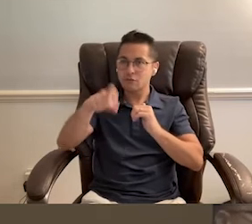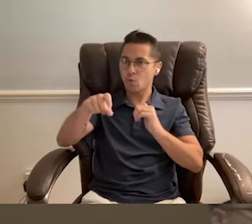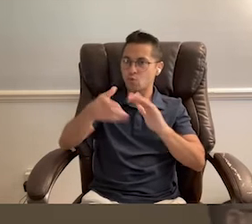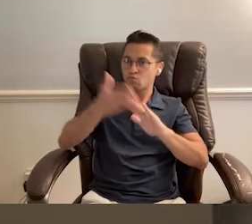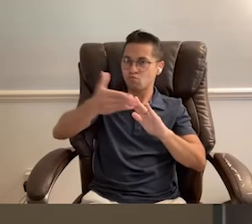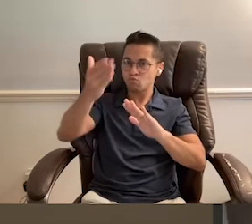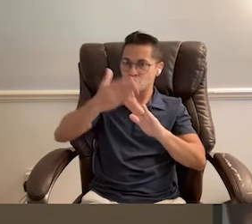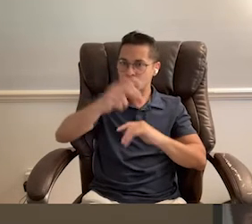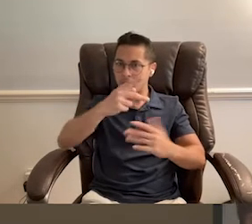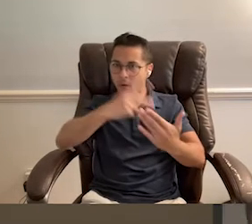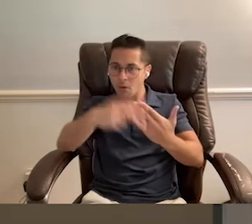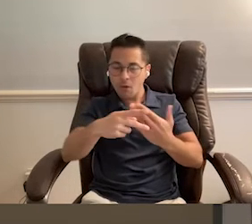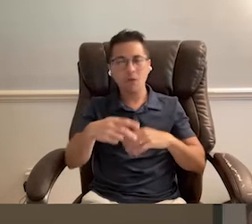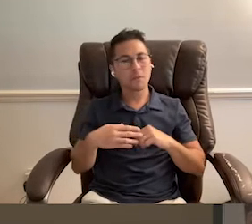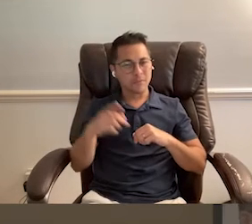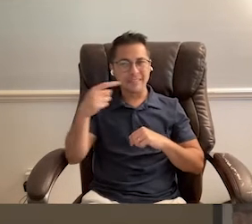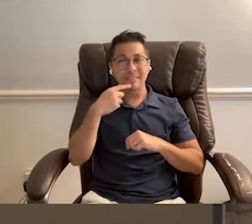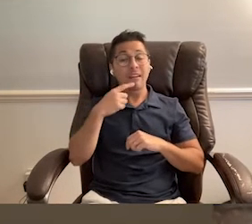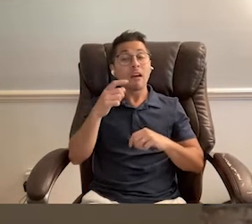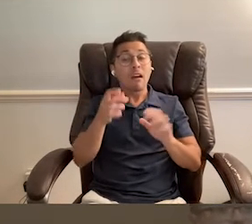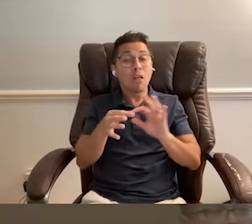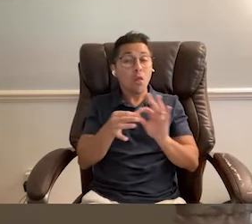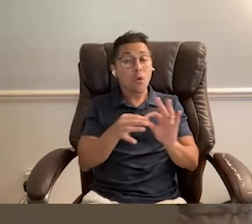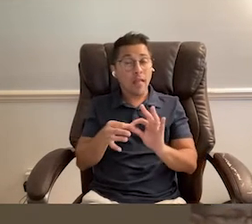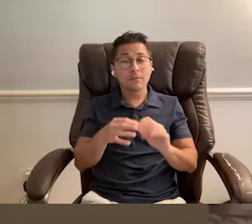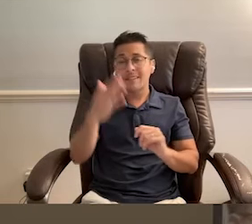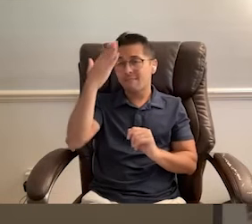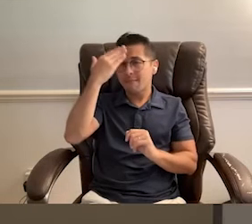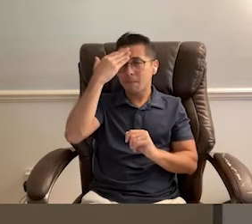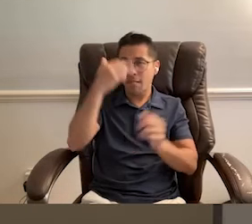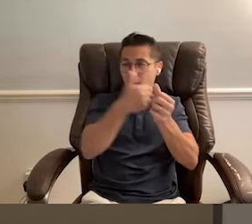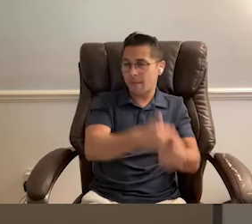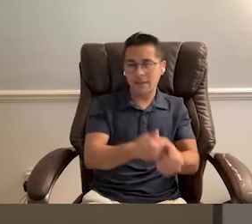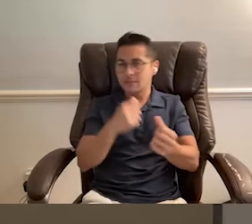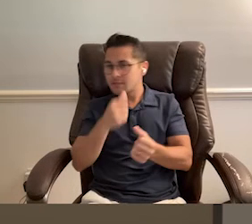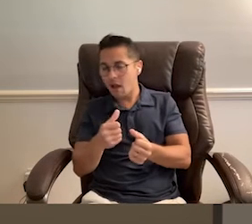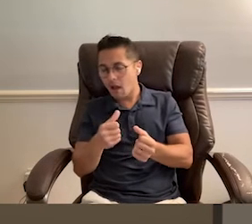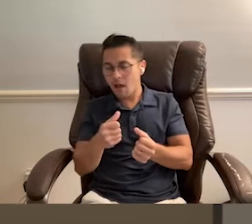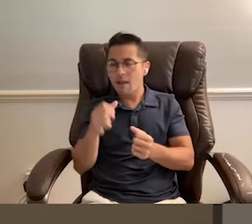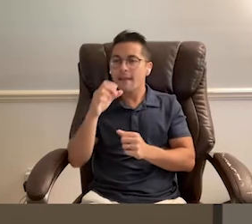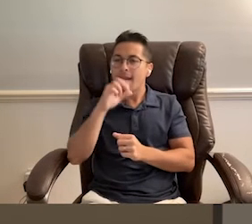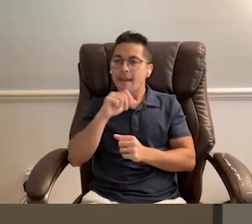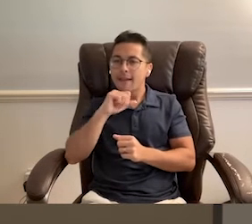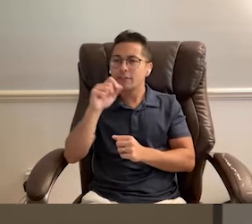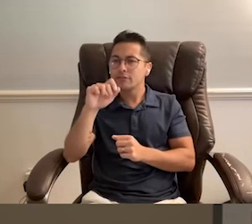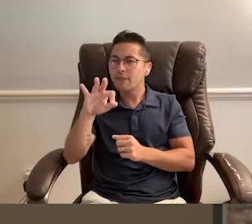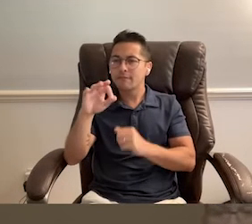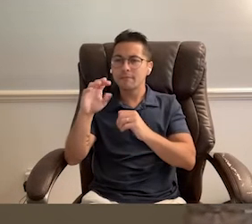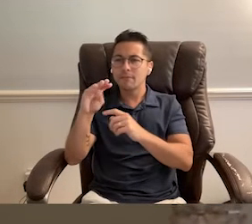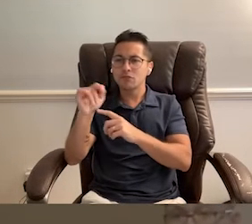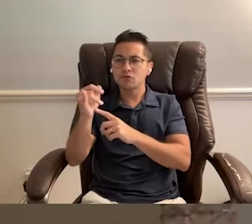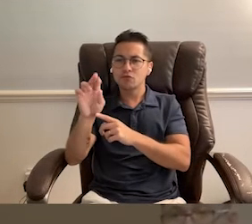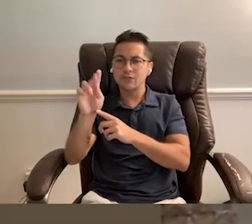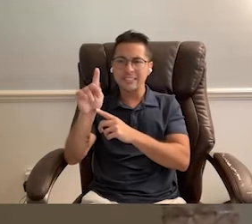the relationship is familiar based, not age of majority, or whatever that legal term is. So